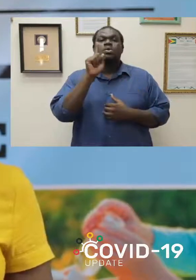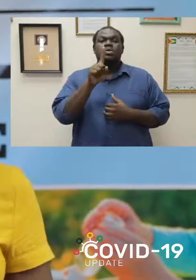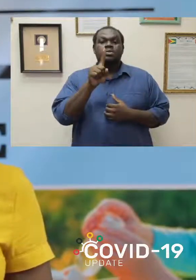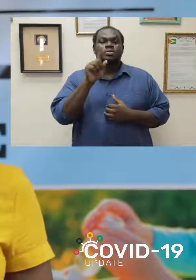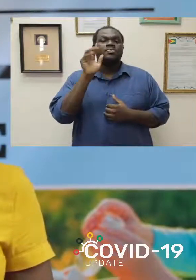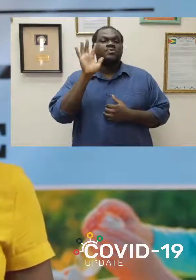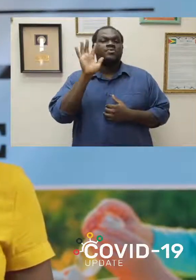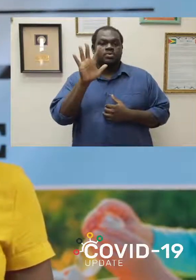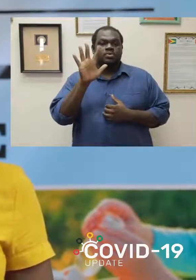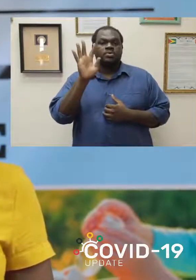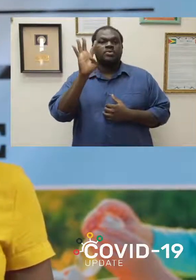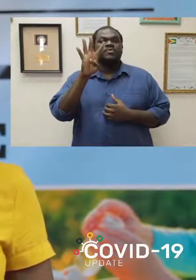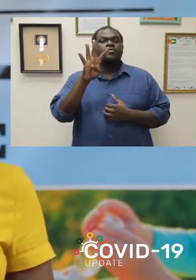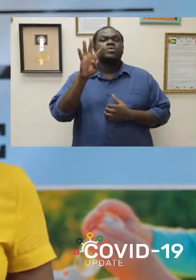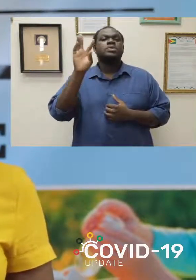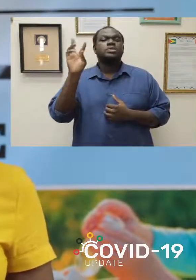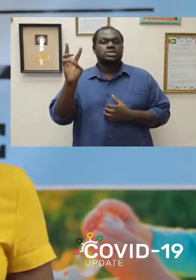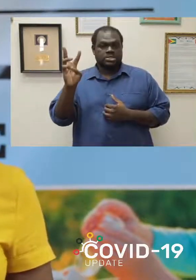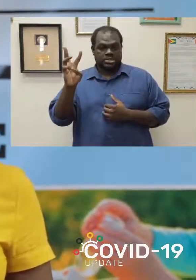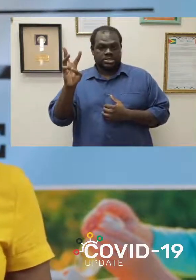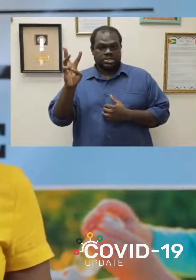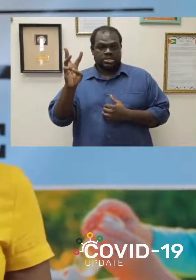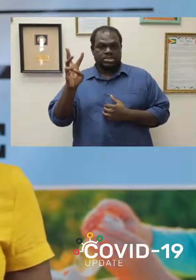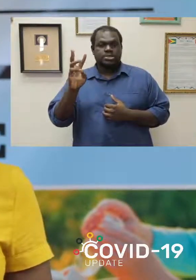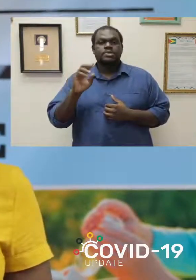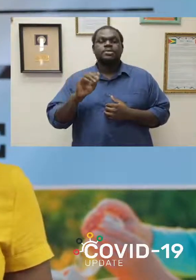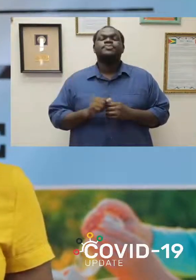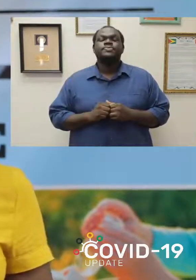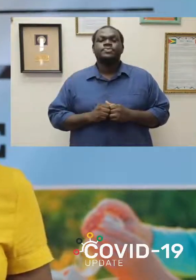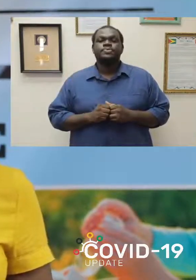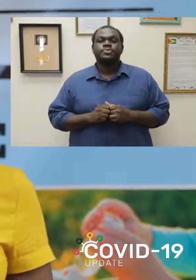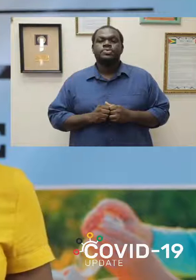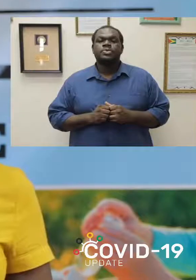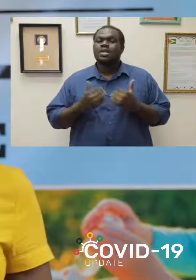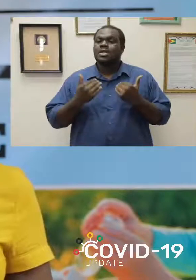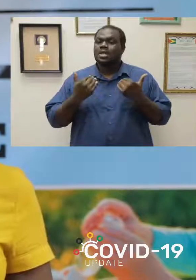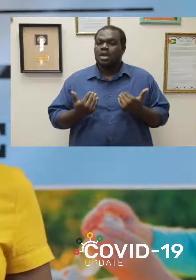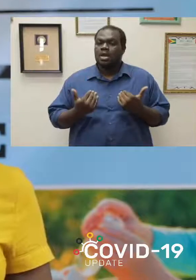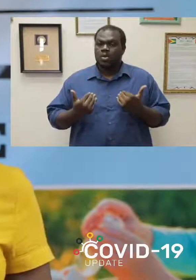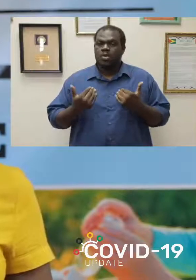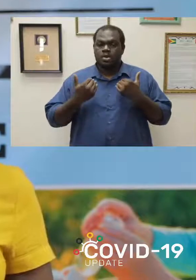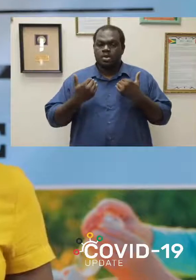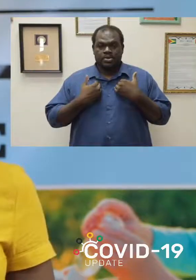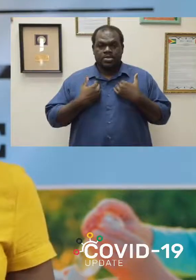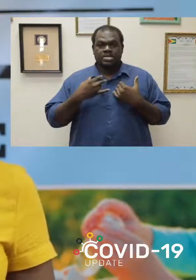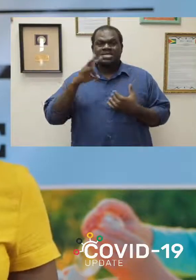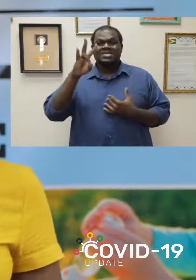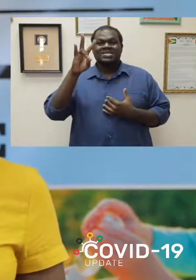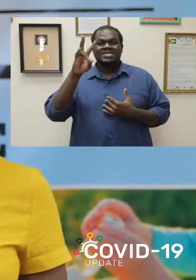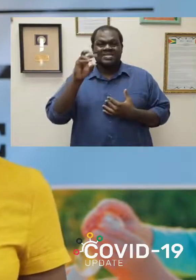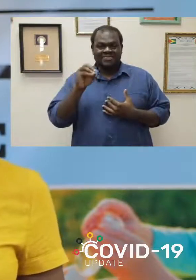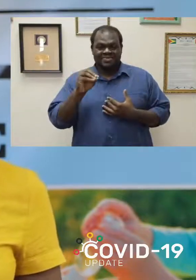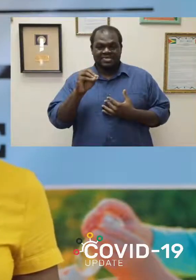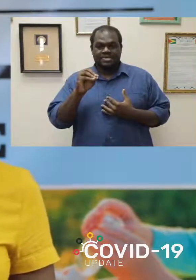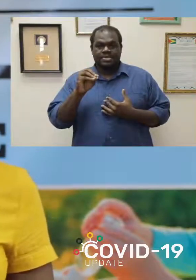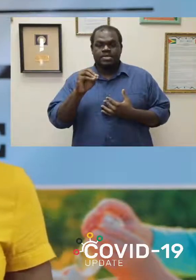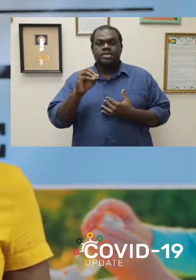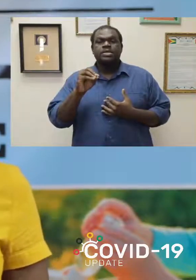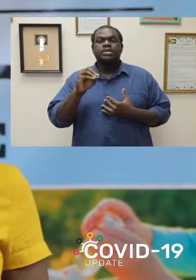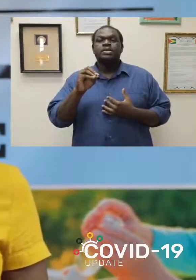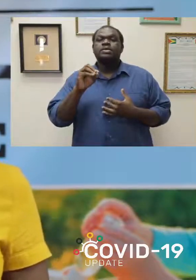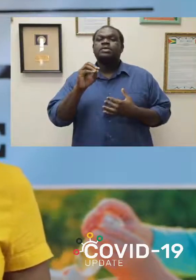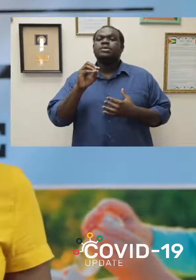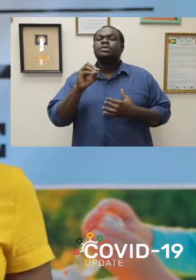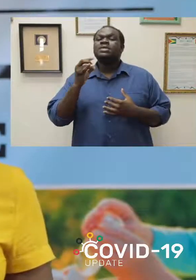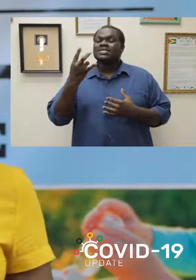1,546. We currently have 70 persons that have recovered, 71 active cases